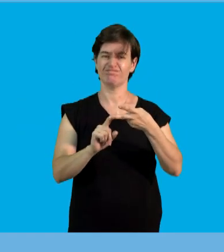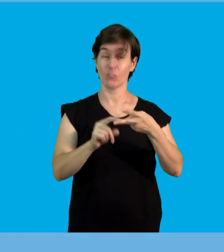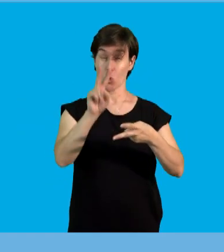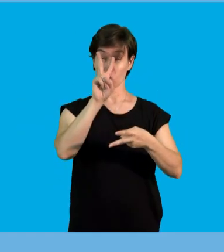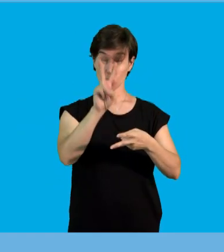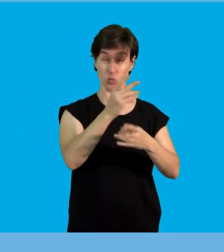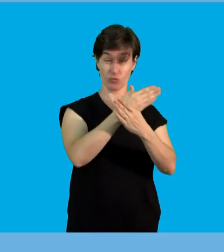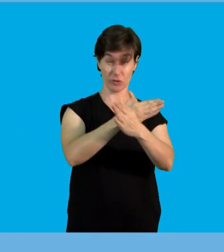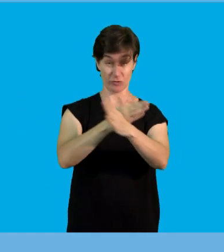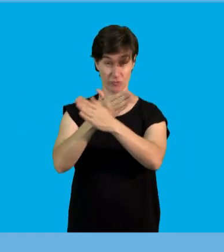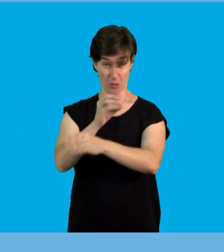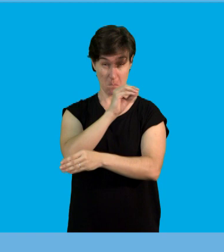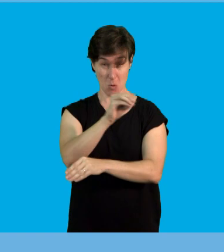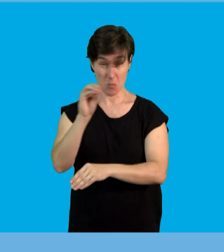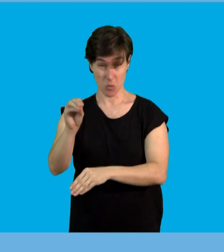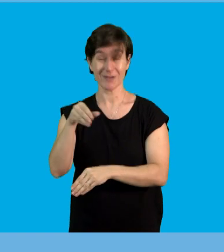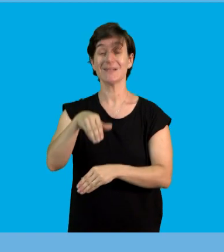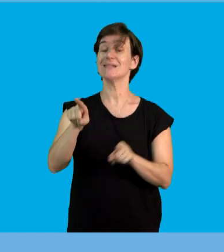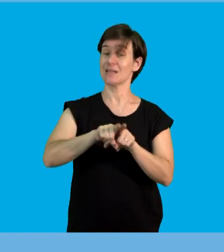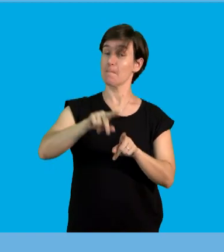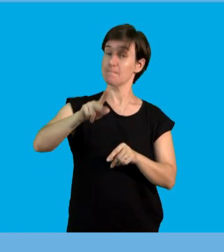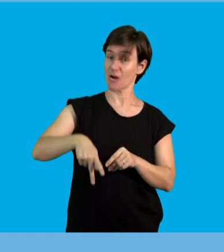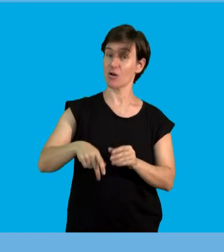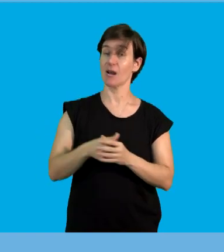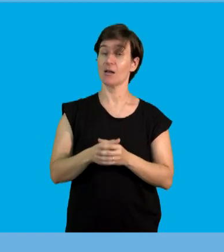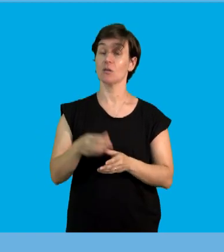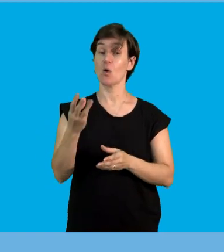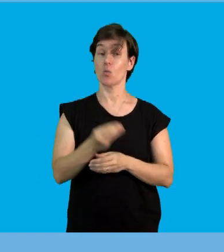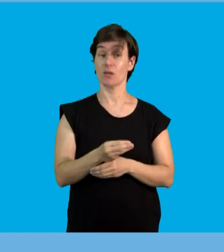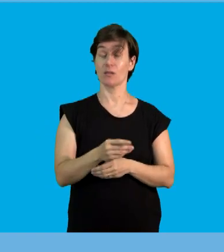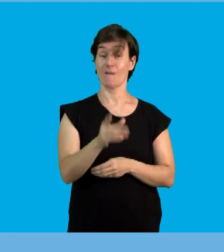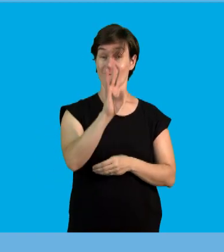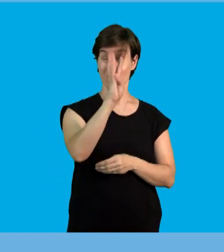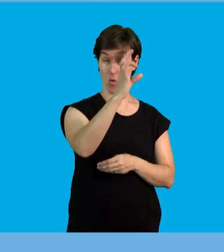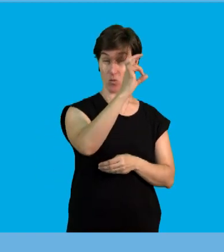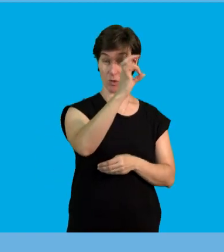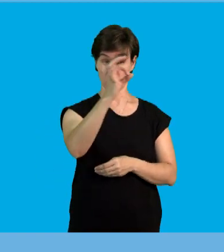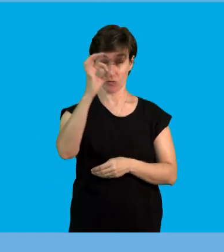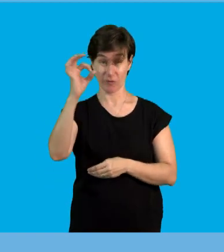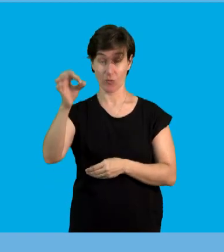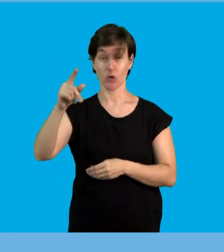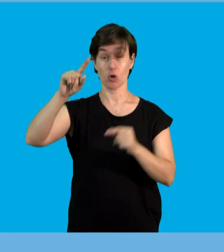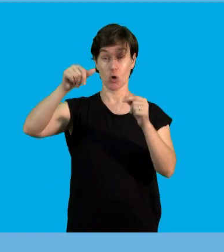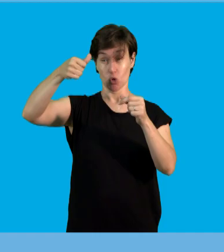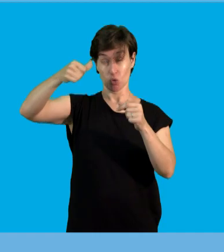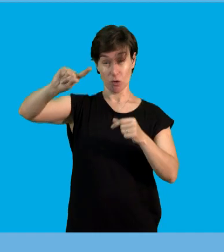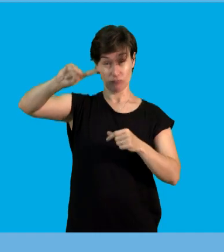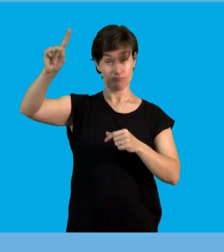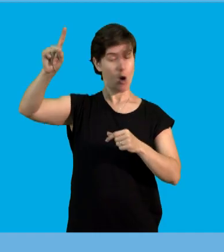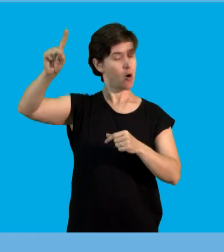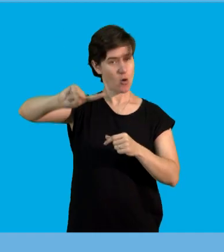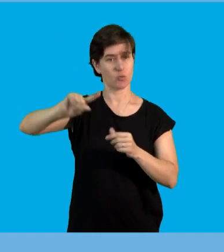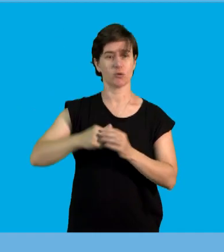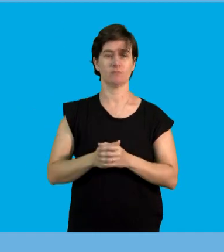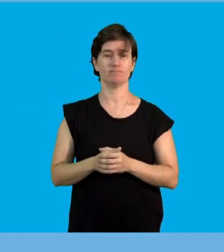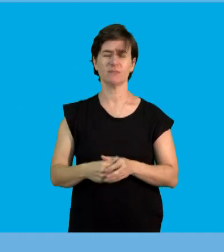two resistors that are connected in parallel with a battery that consists of four cells and a closed switch. And then